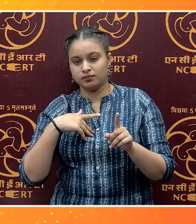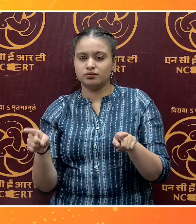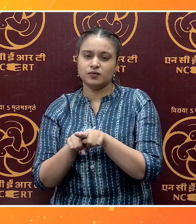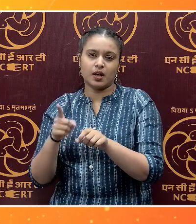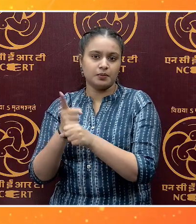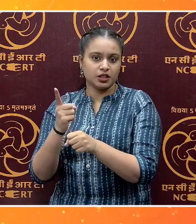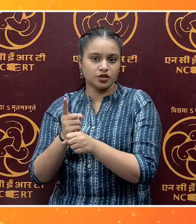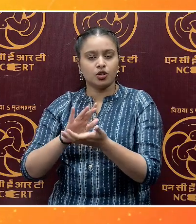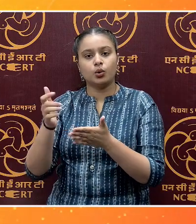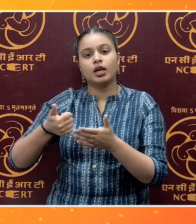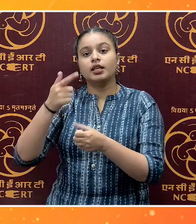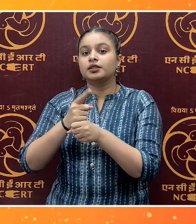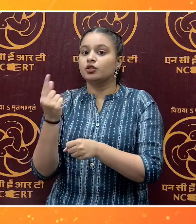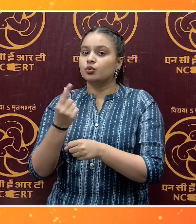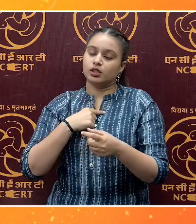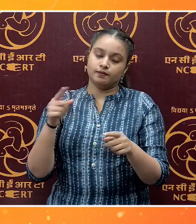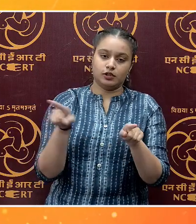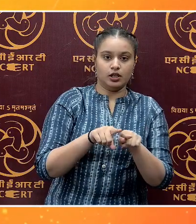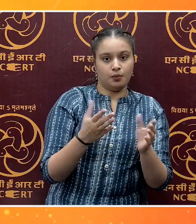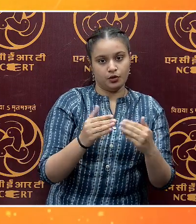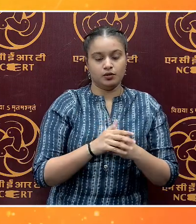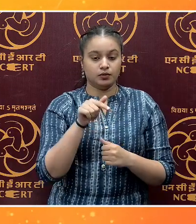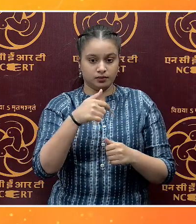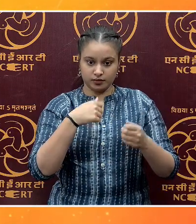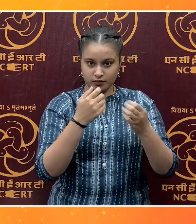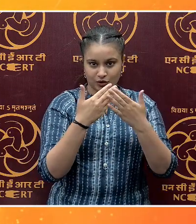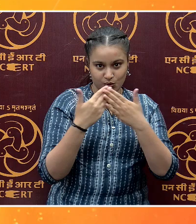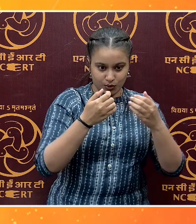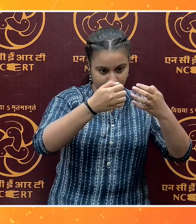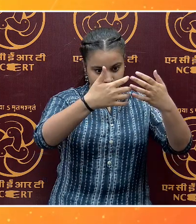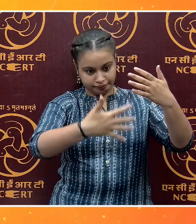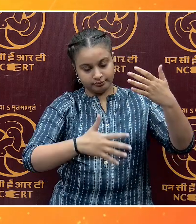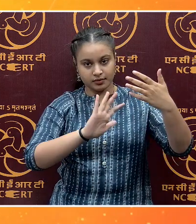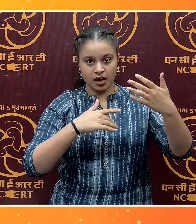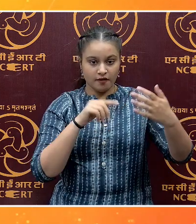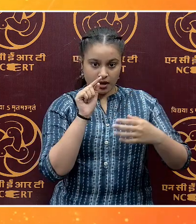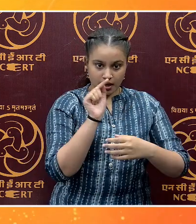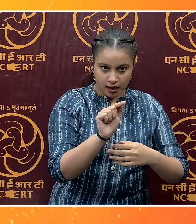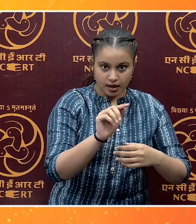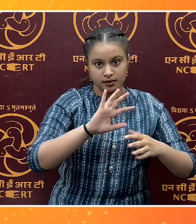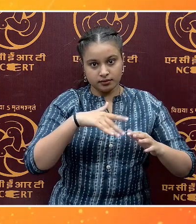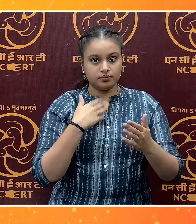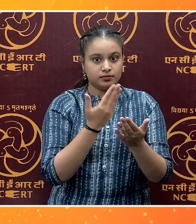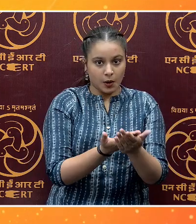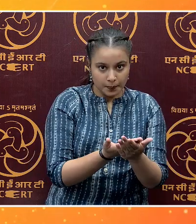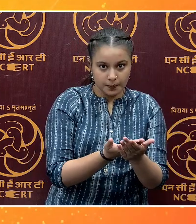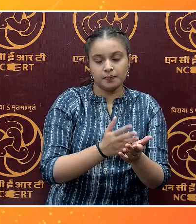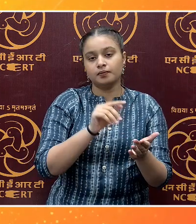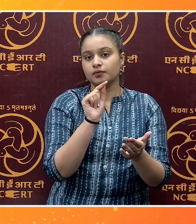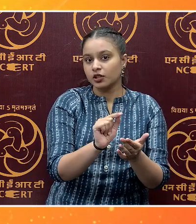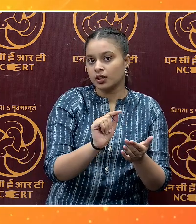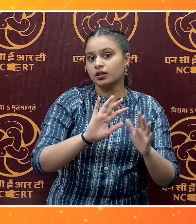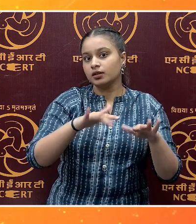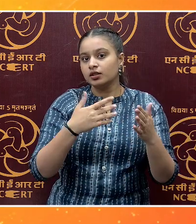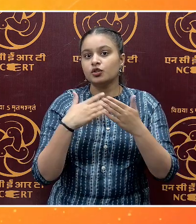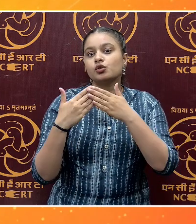So I'll click search. I can find the school details over here. I'll click on I agree and submit. So my school